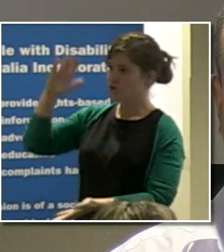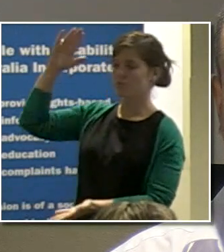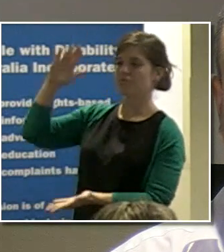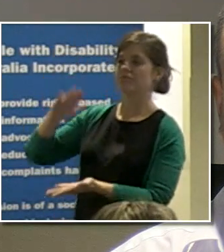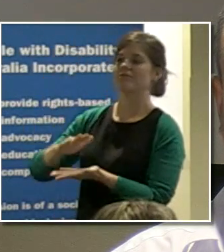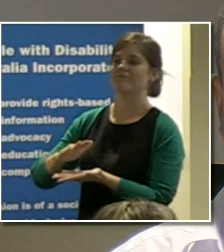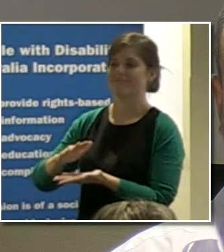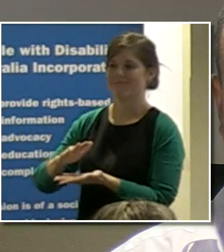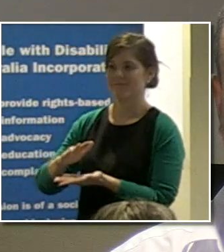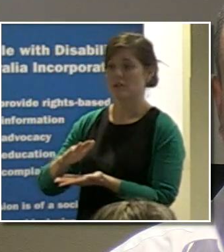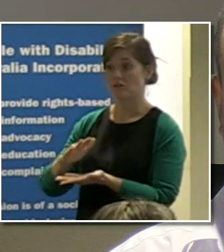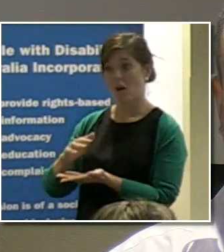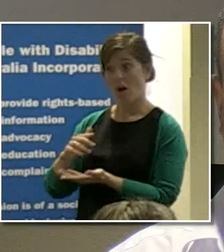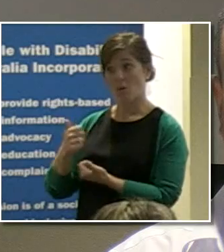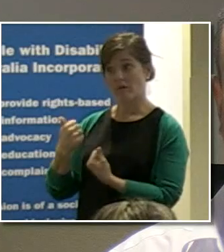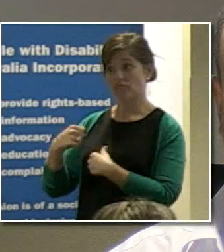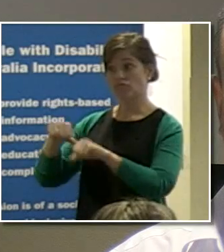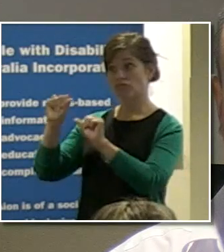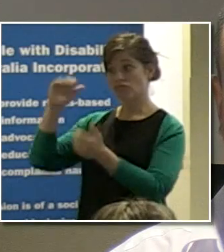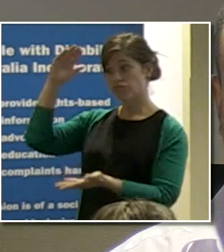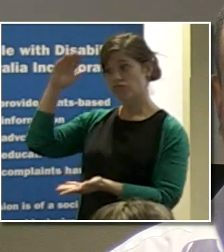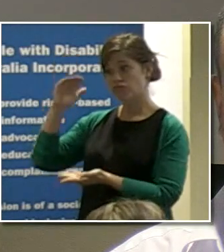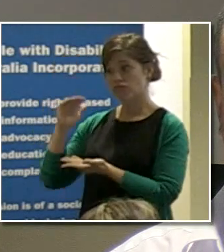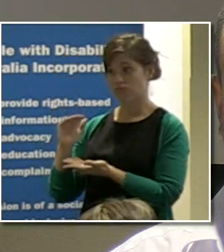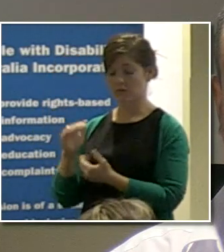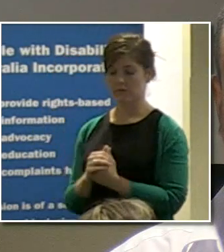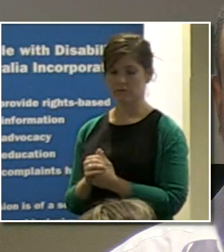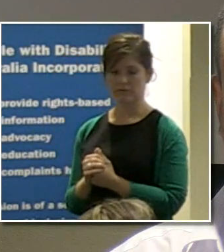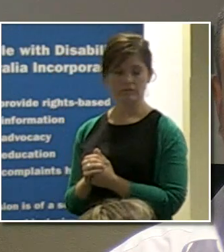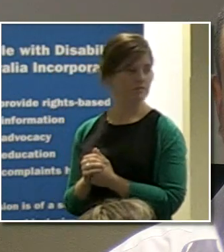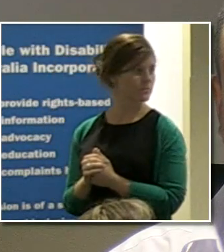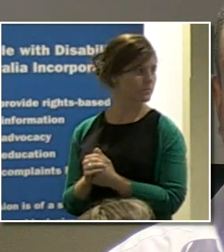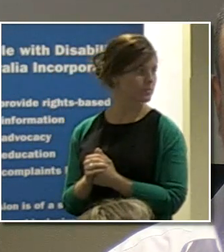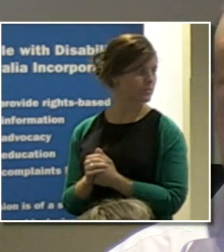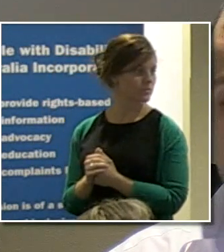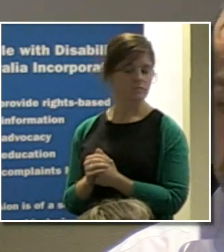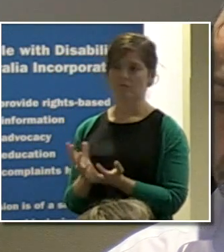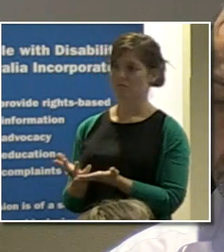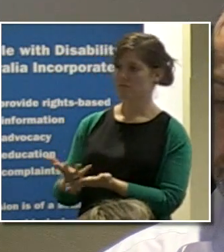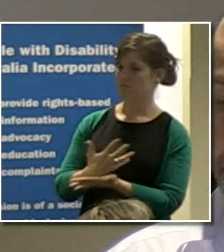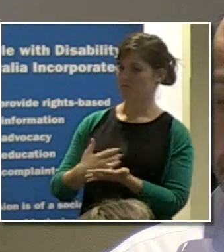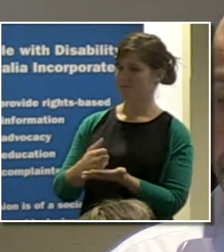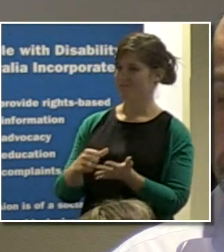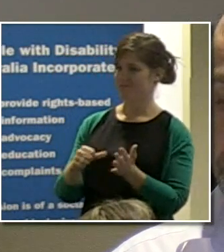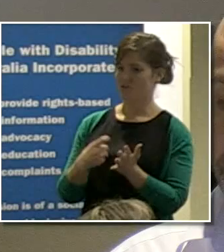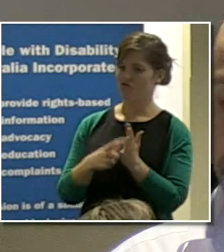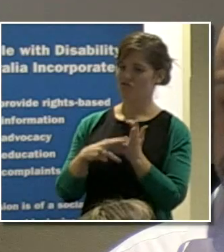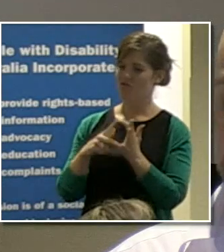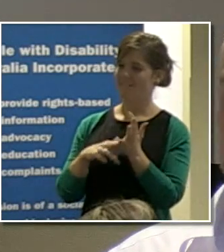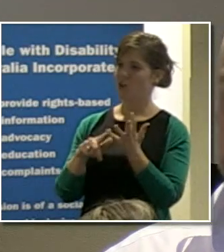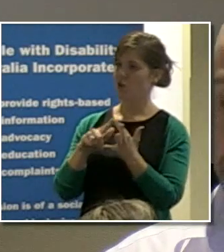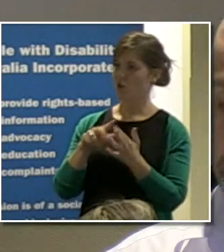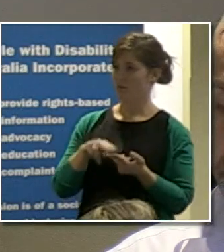and we've come some way towards doing that. The revenue has increased from about